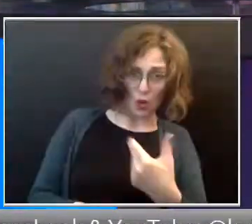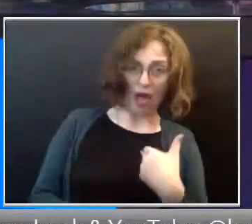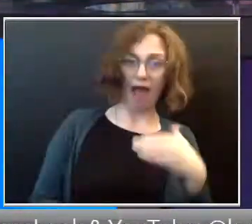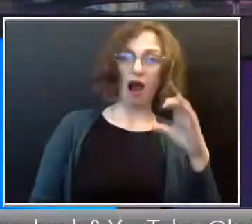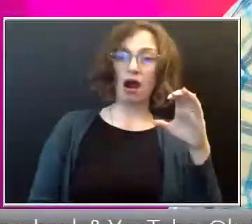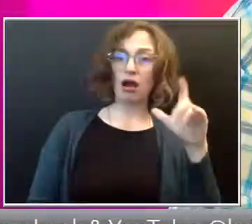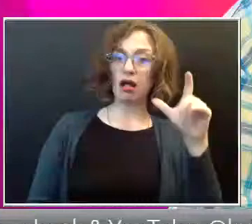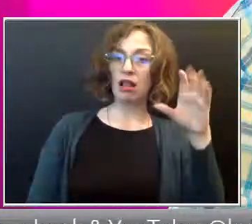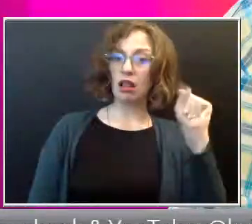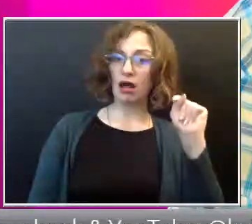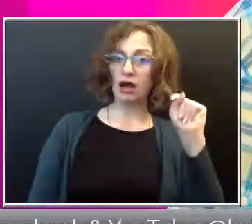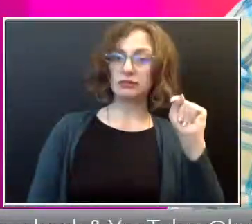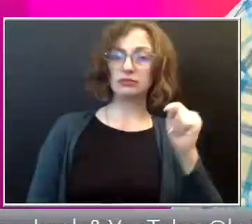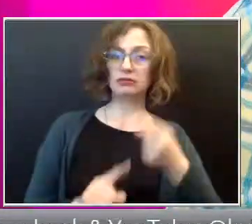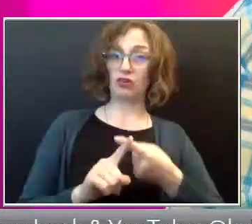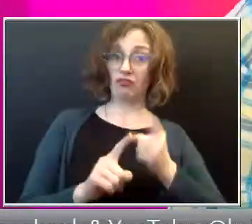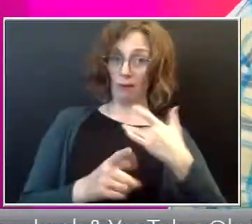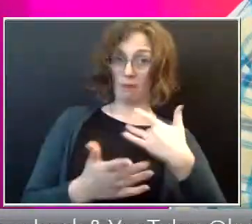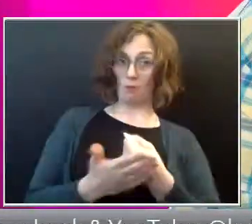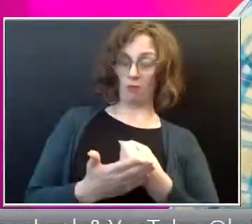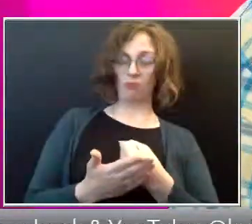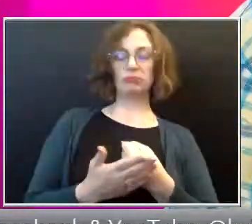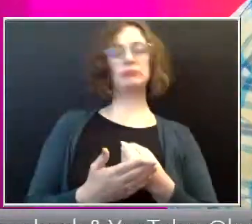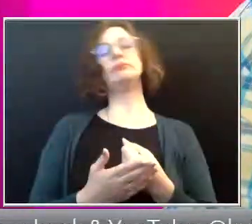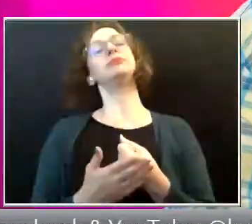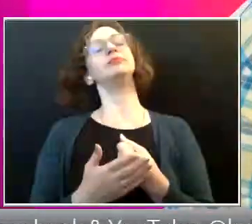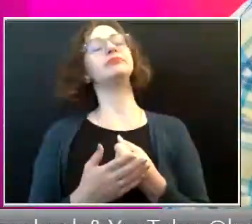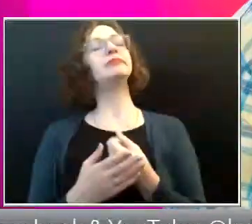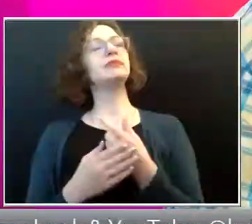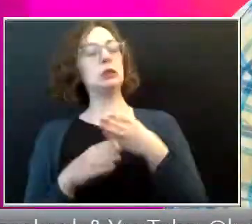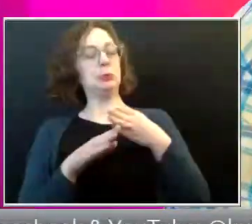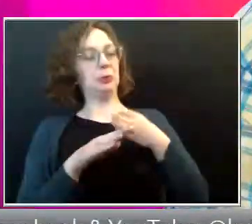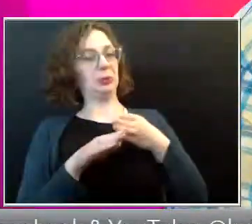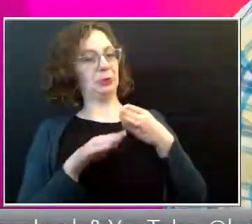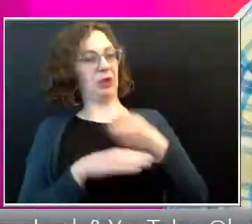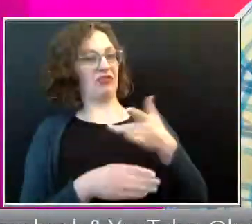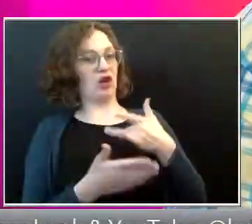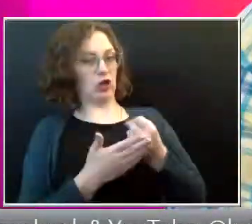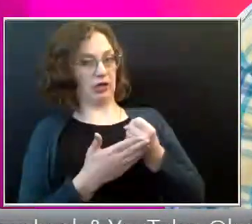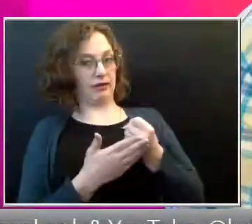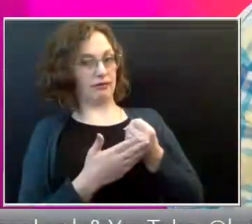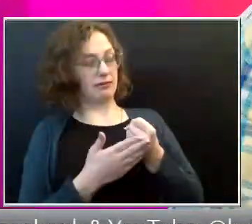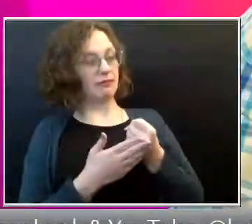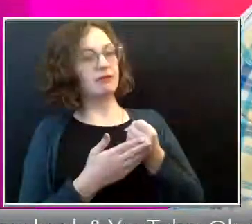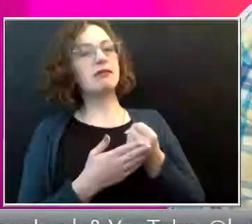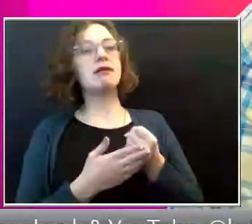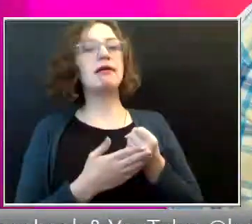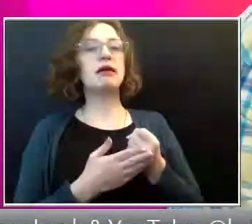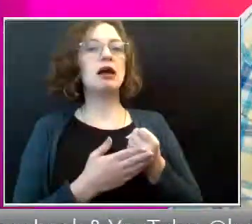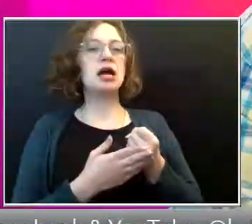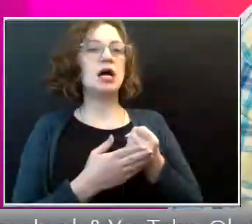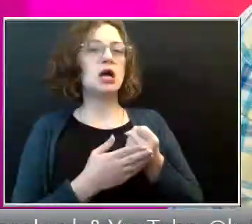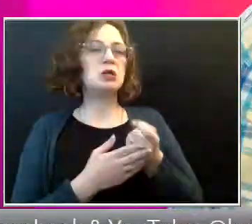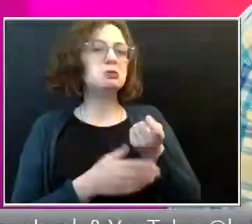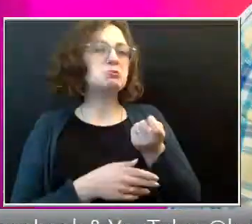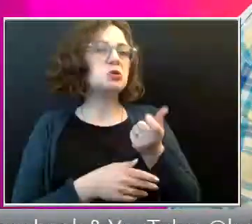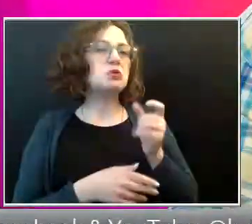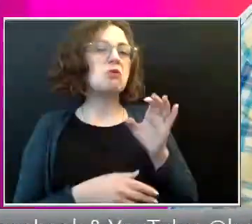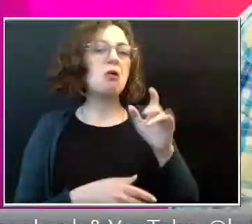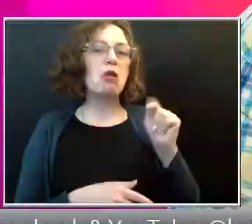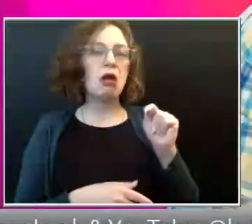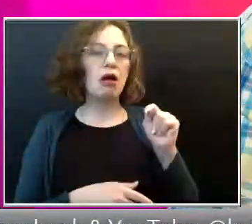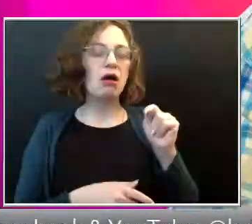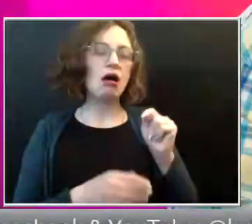early on, immediately following the heart attack, there was a small clot. I was on blood thinners for probably